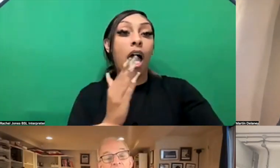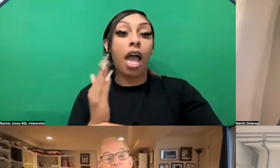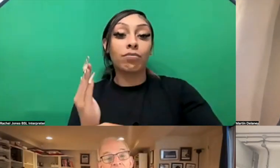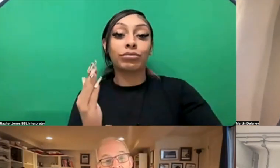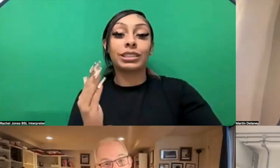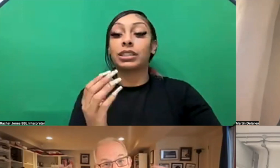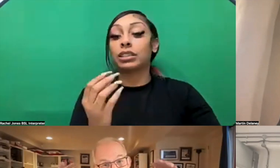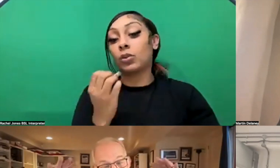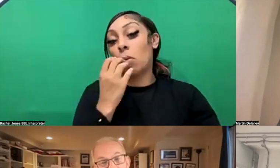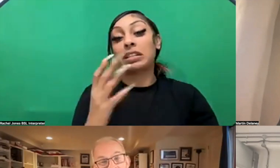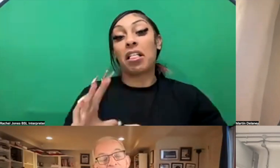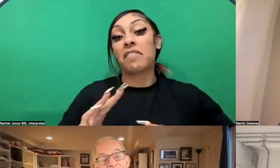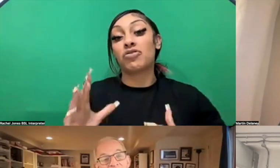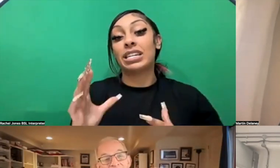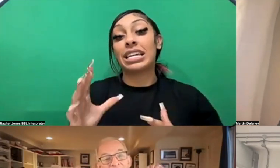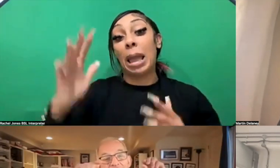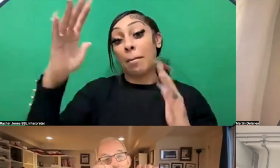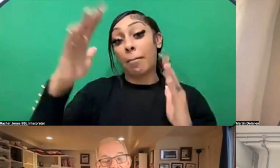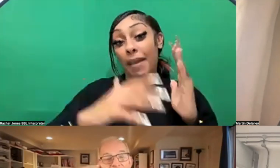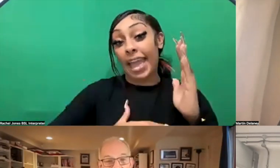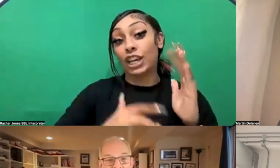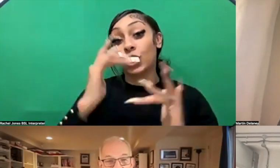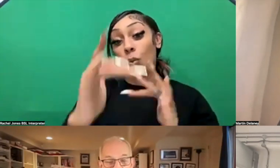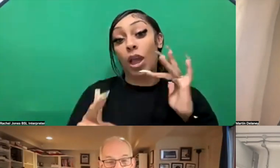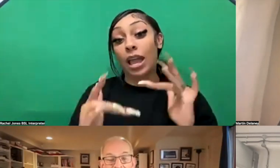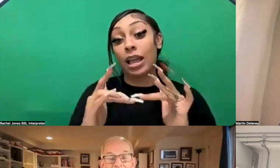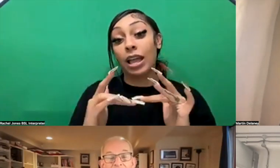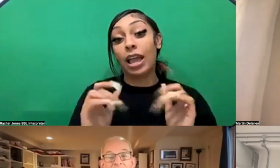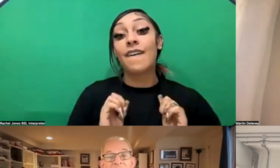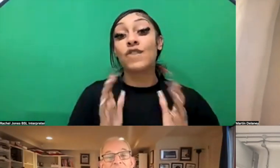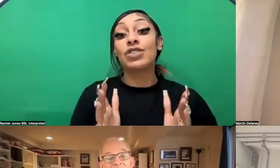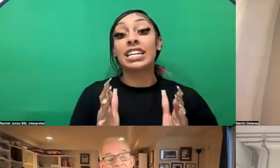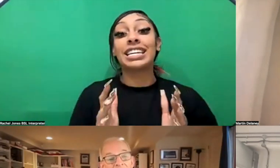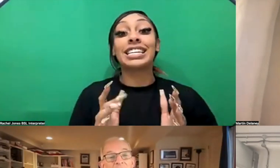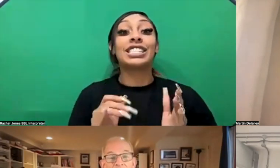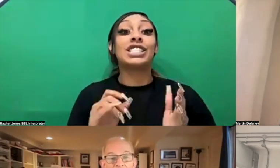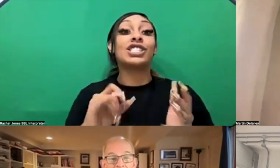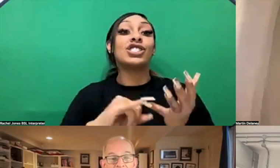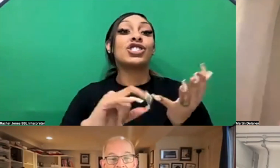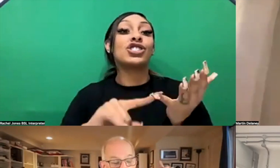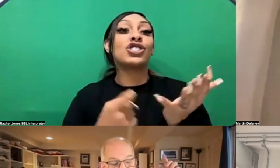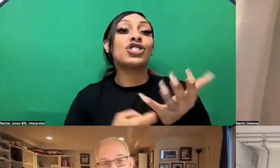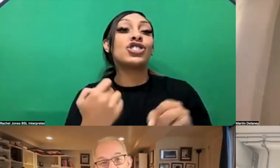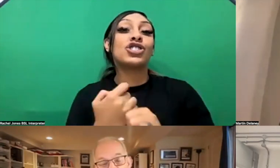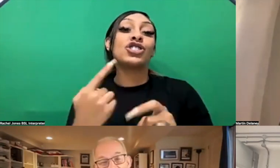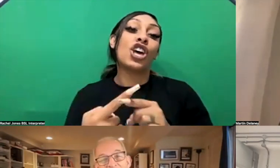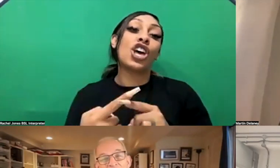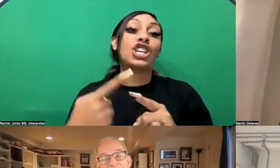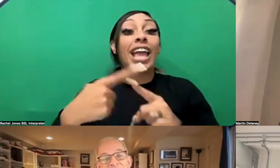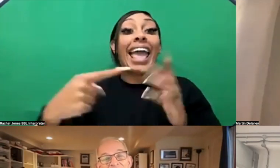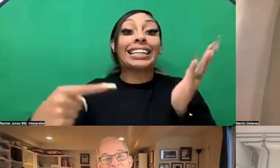so there's a page on my site that says free Surge XT synthesizer, and it tells you how to press the button